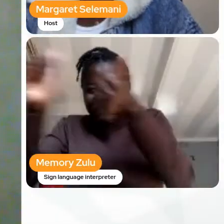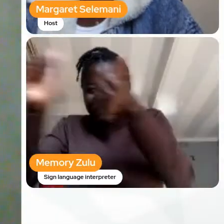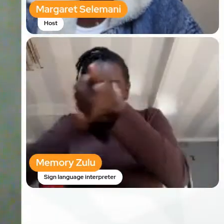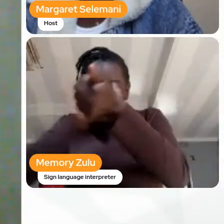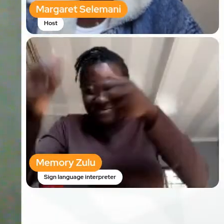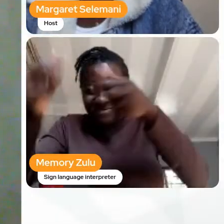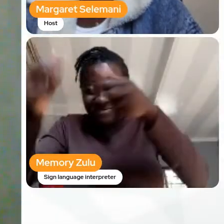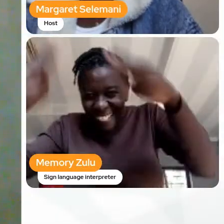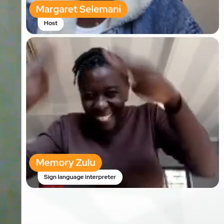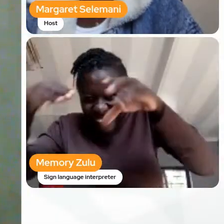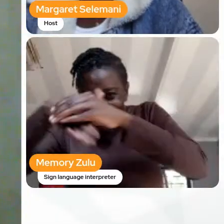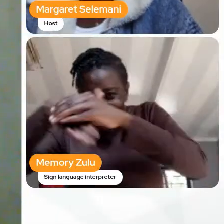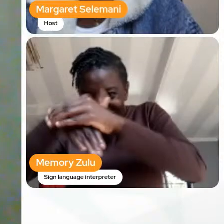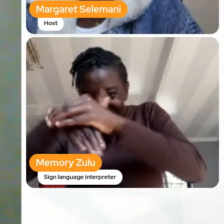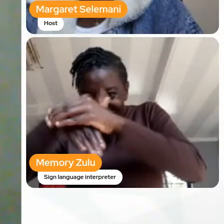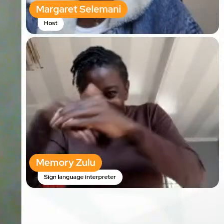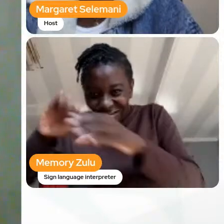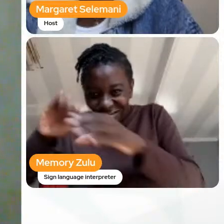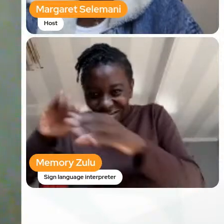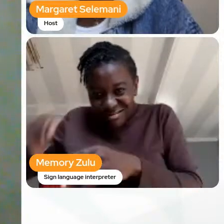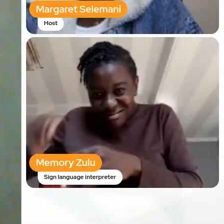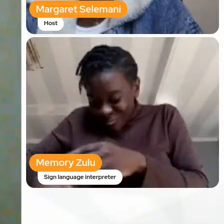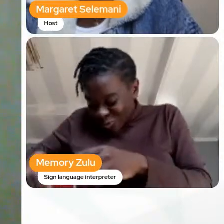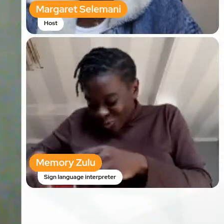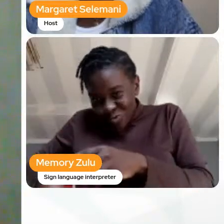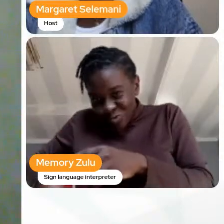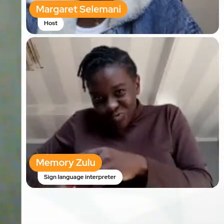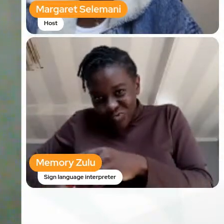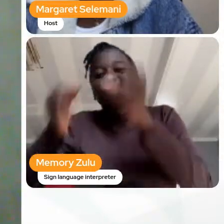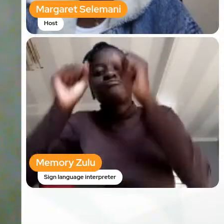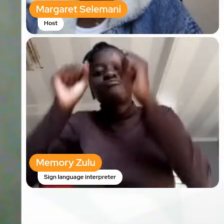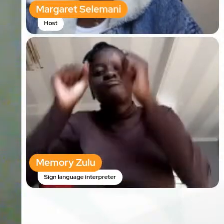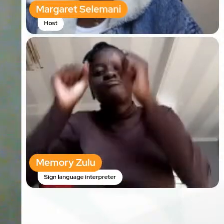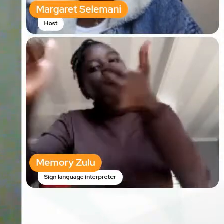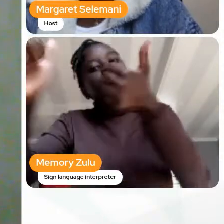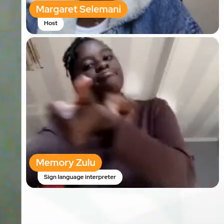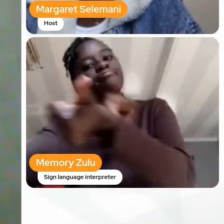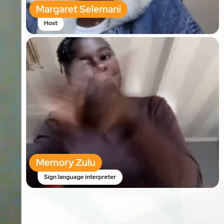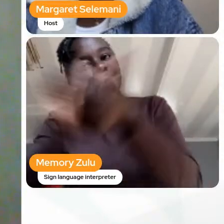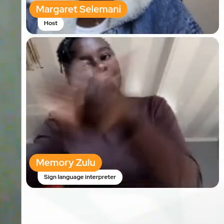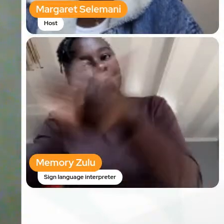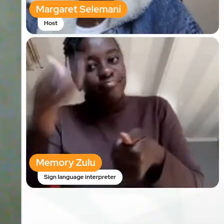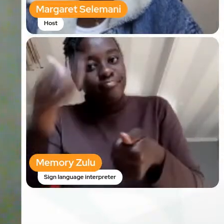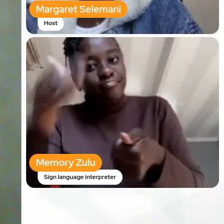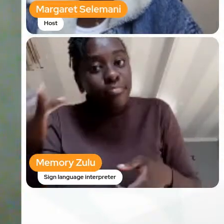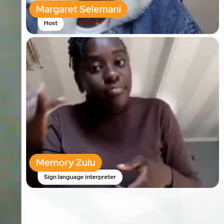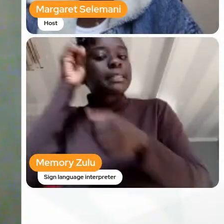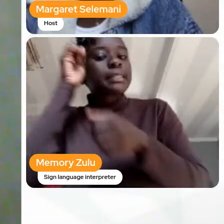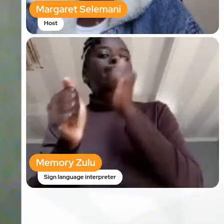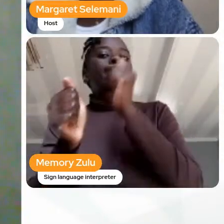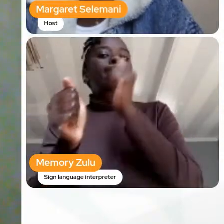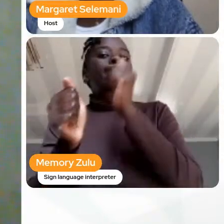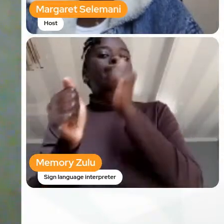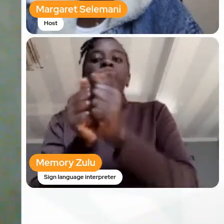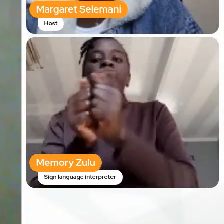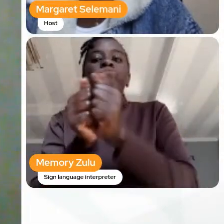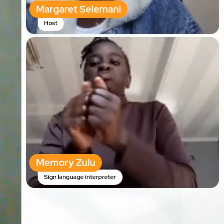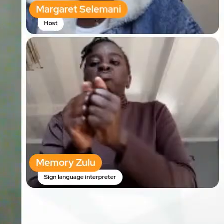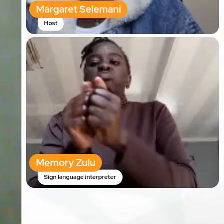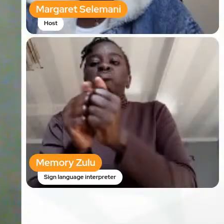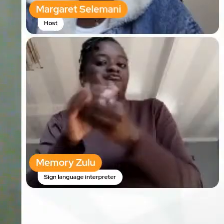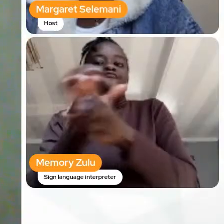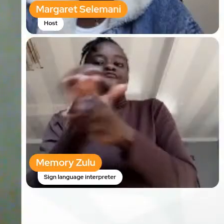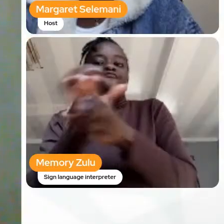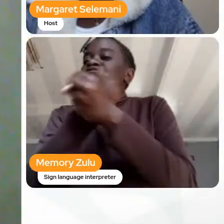matters. We need to rush for medical checkups. They get the samples, they take to the